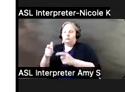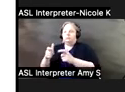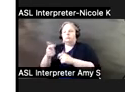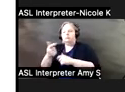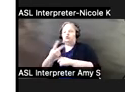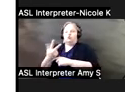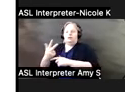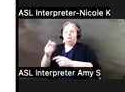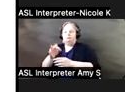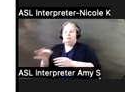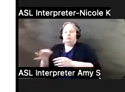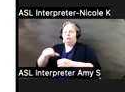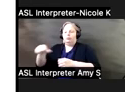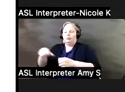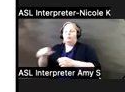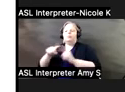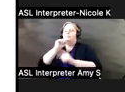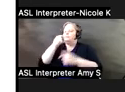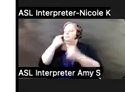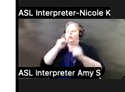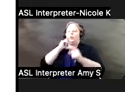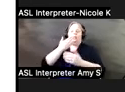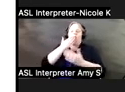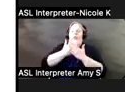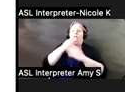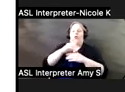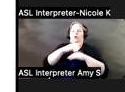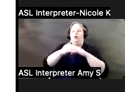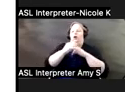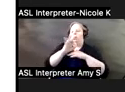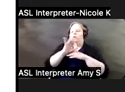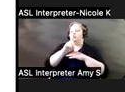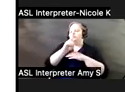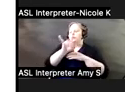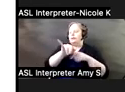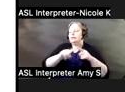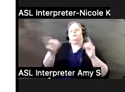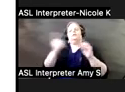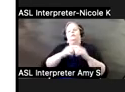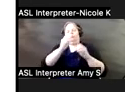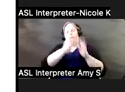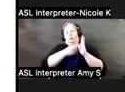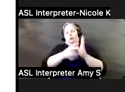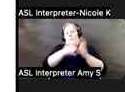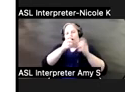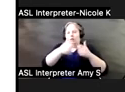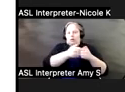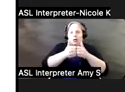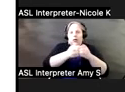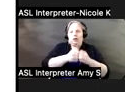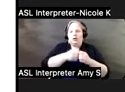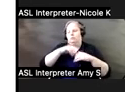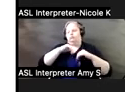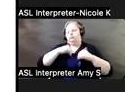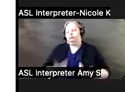work really well for games like Call of Duty that require a lot of controls, because it's going to be very fatiguing for someone to access 10 different switch buttons